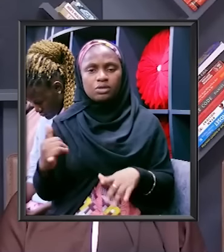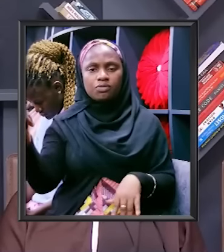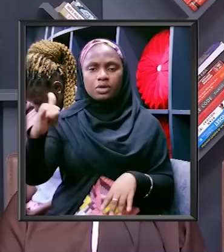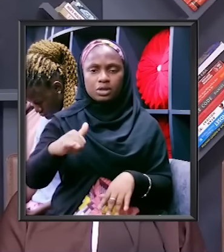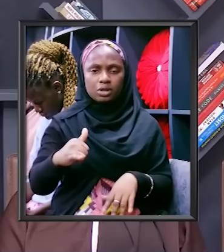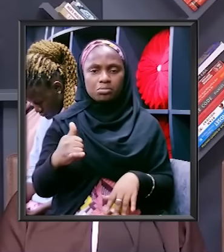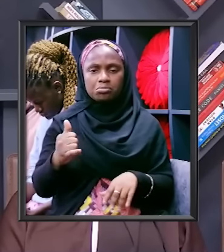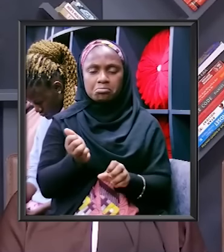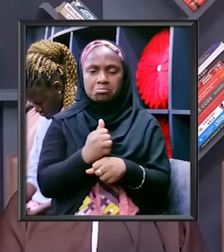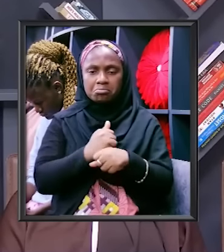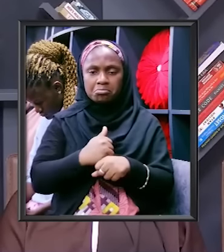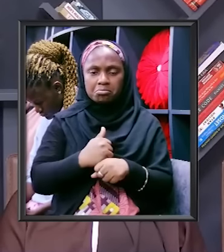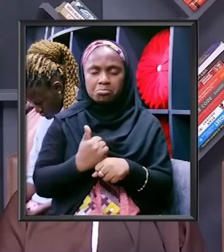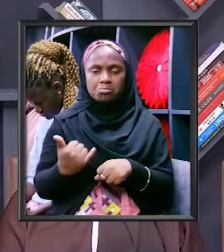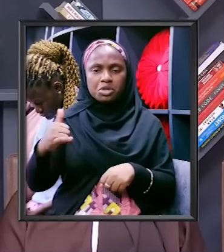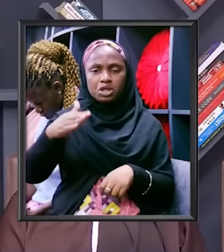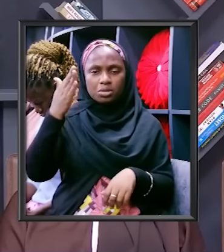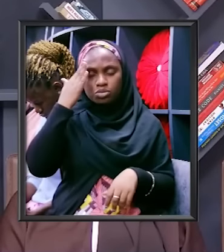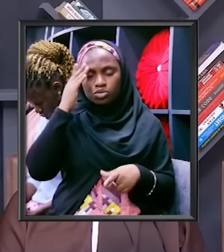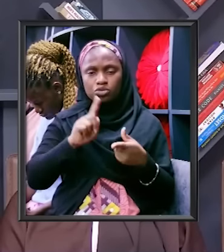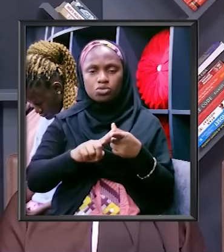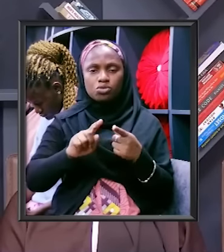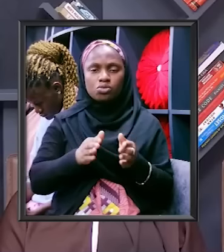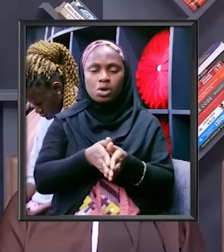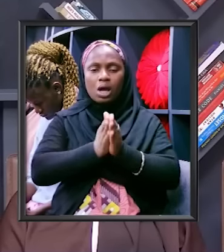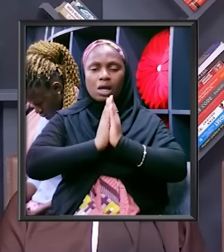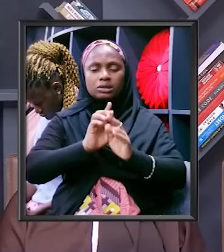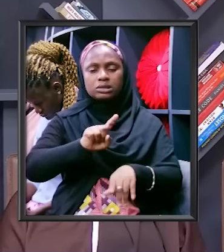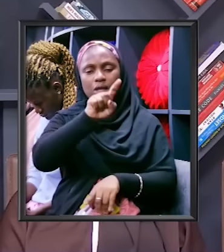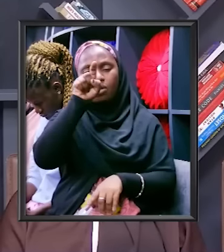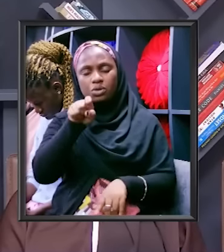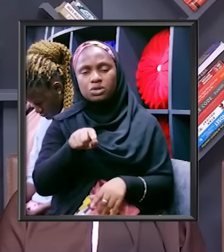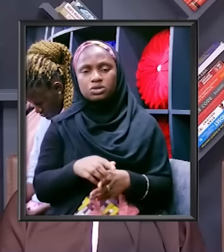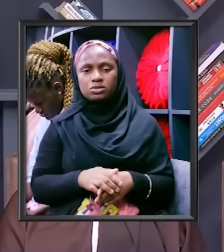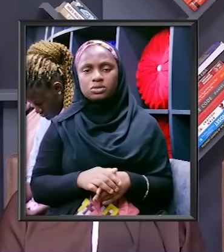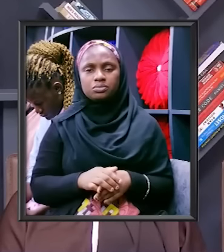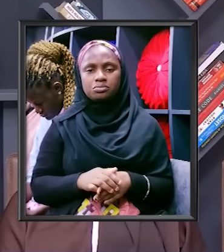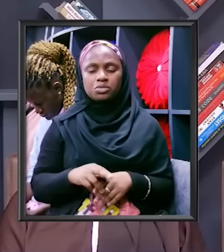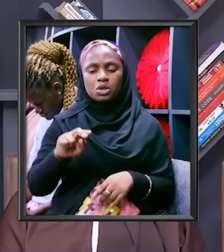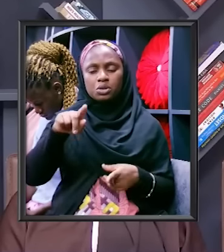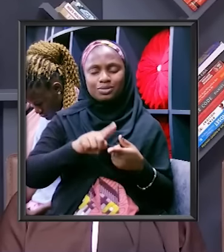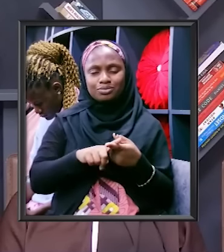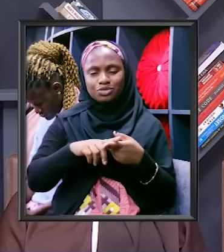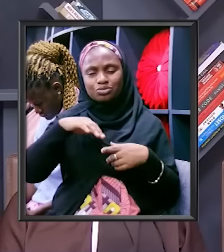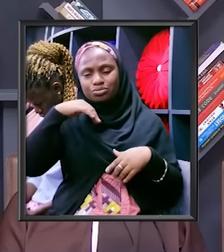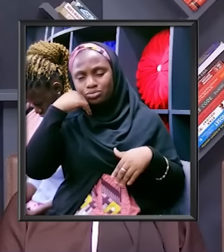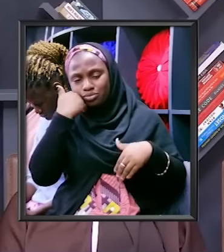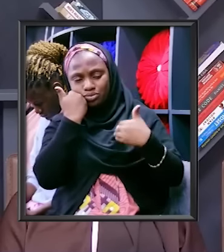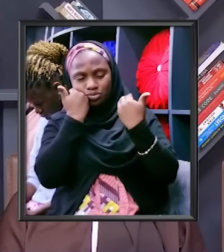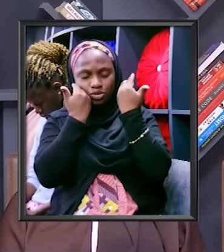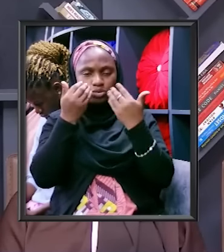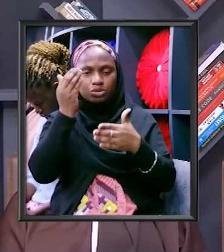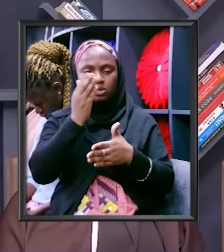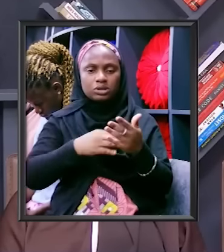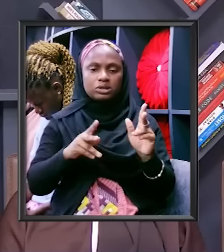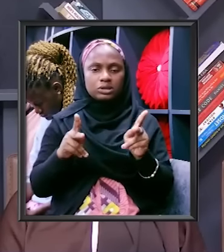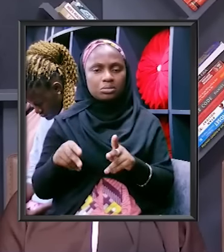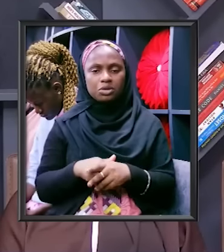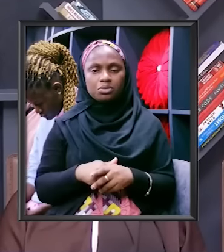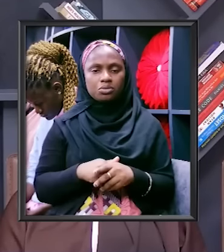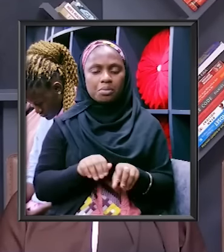them make sure say they answer questions. In suppose disgrace some people between now and December, make